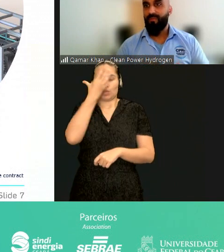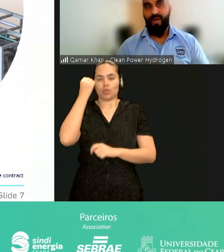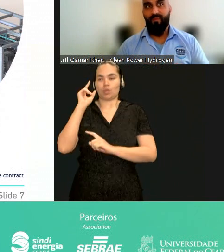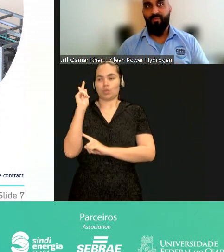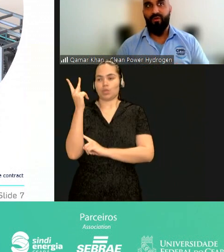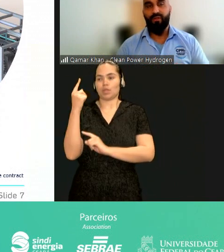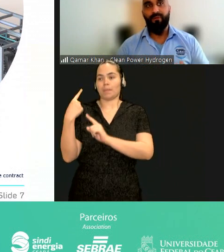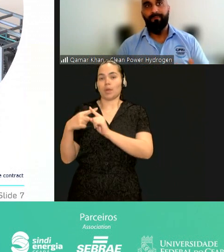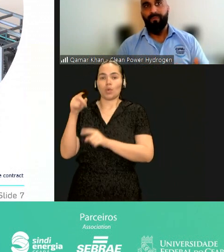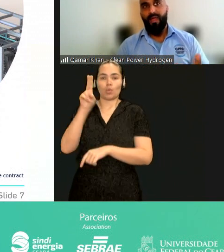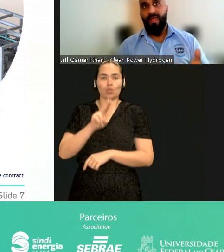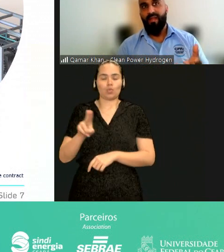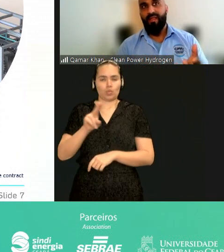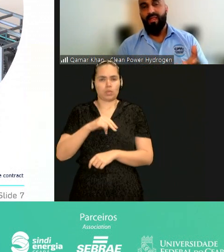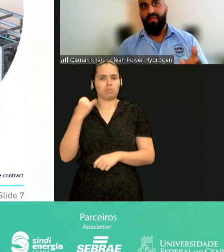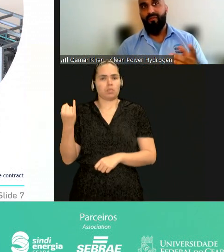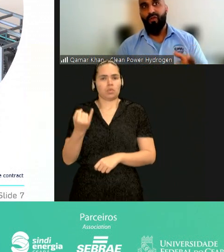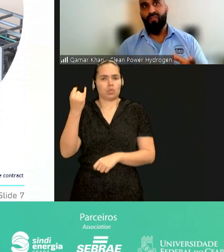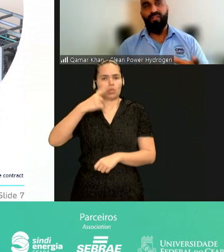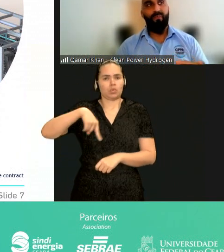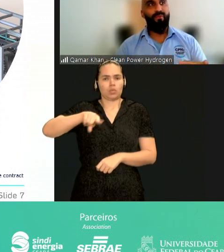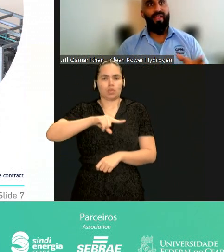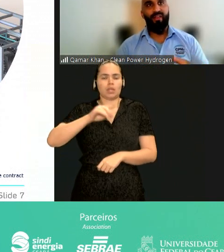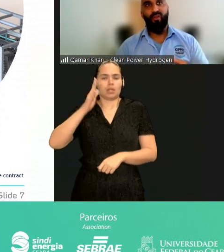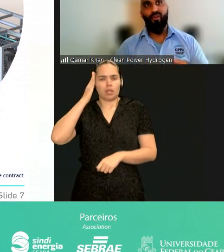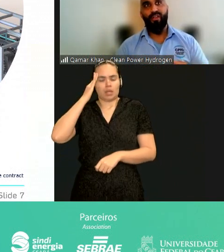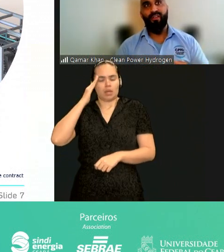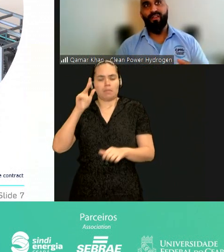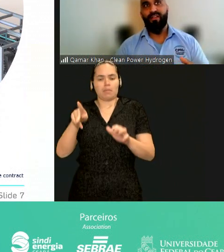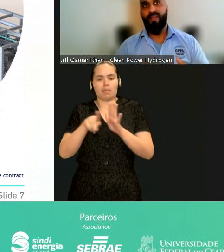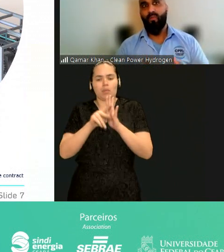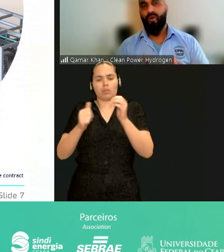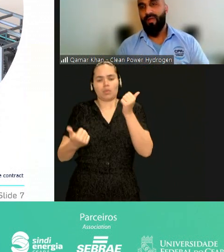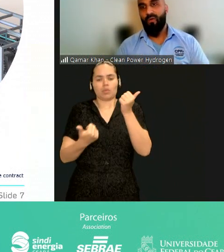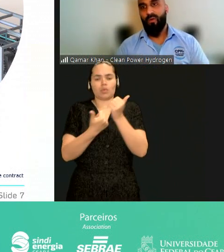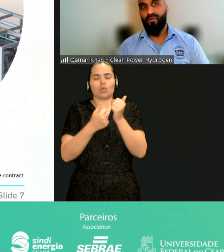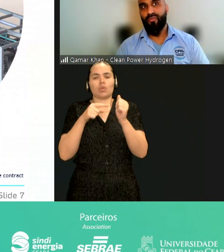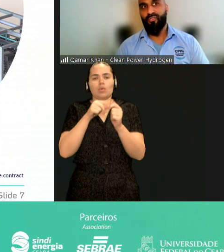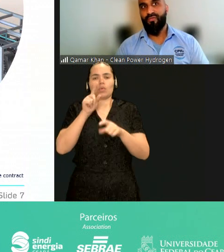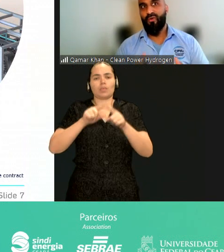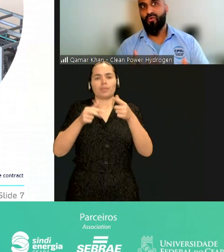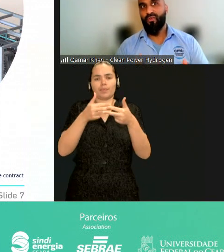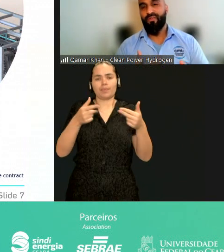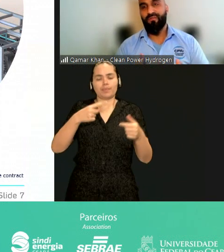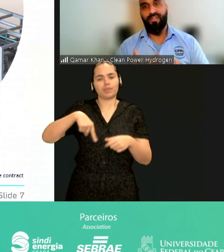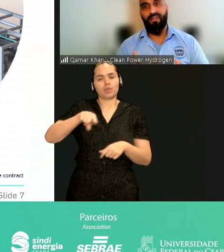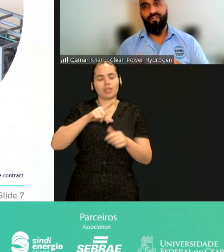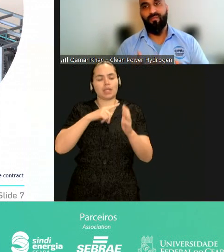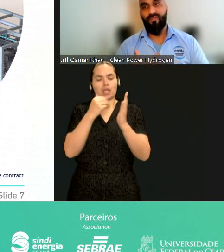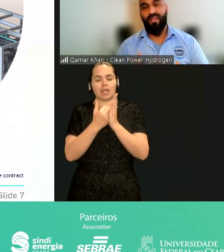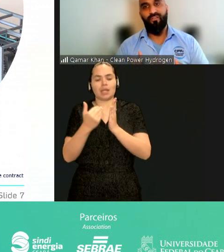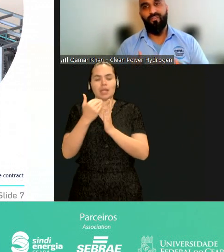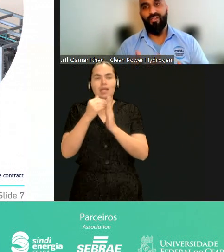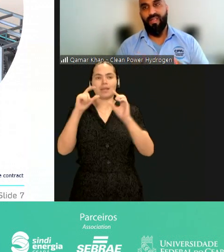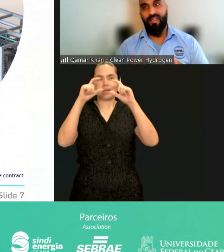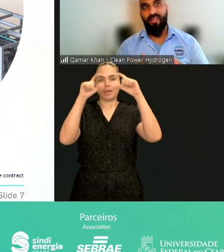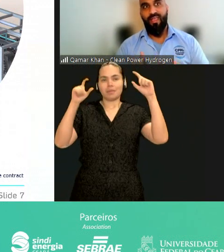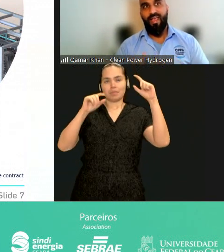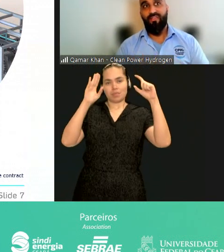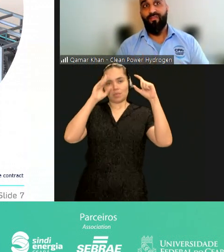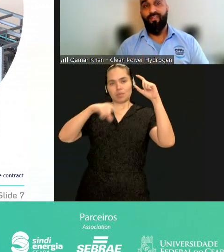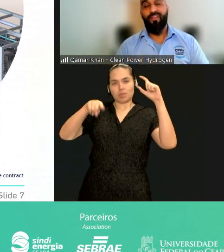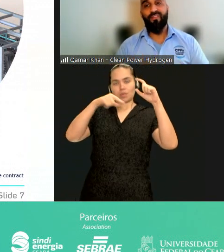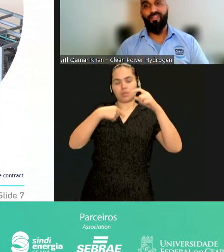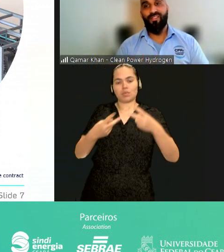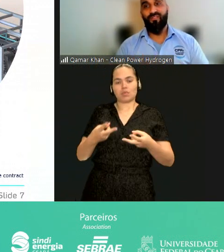viable byproduct. And if you look on the top right-hand corner, a 1 megawatt produces 450 kilograms of hydrogen a day